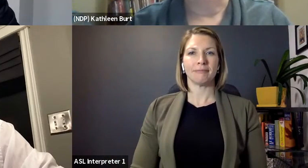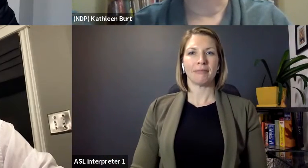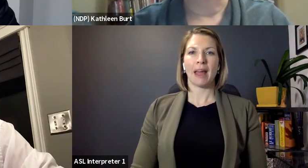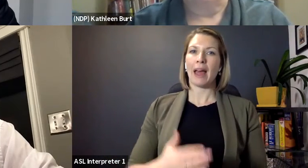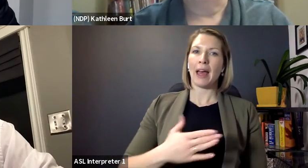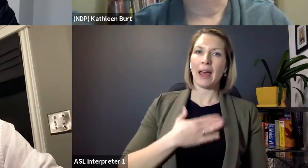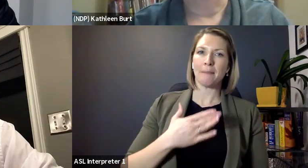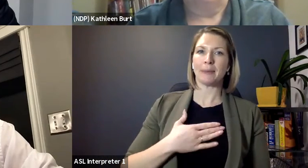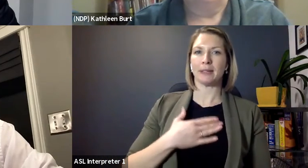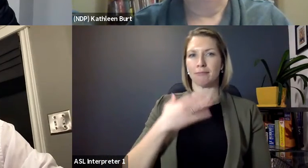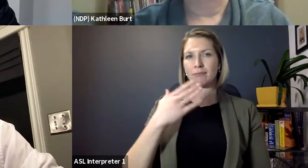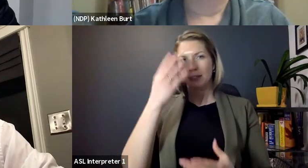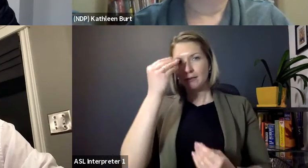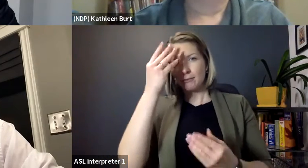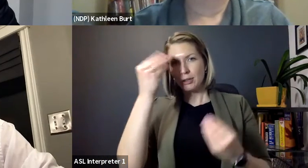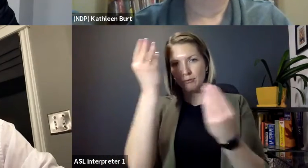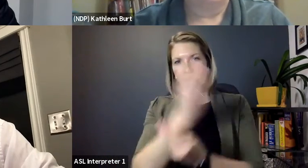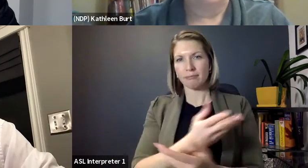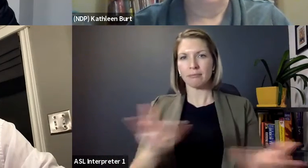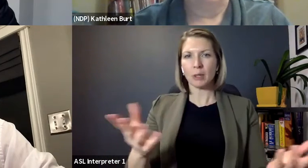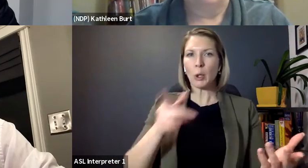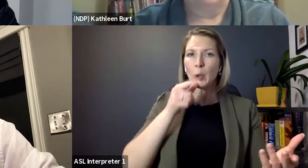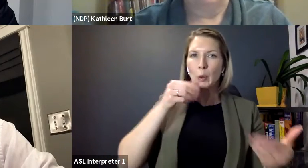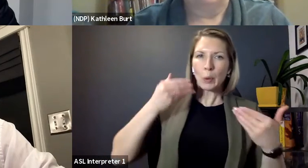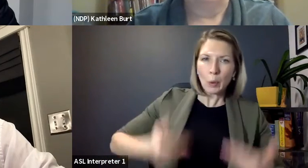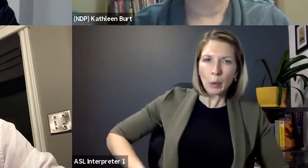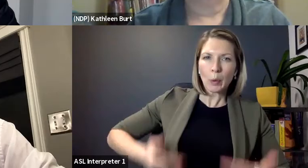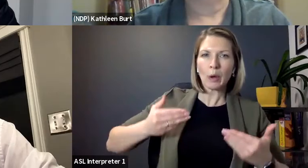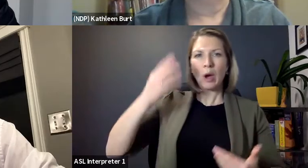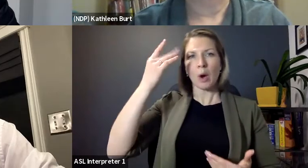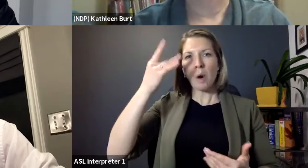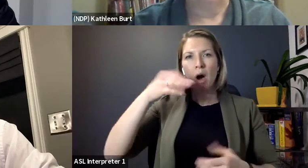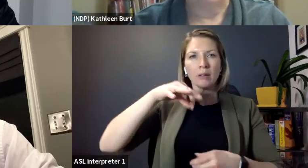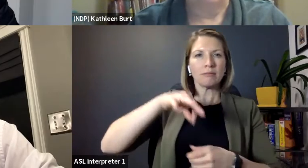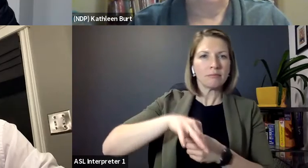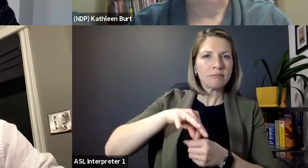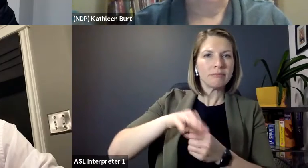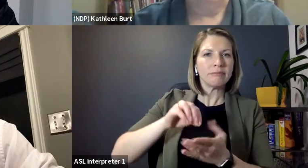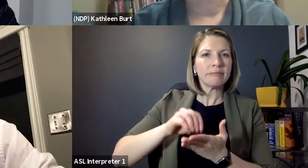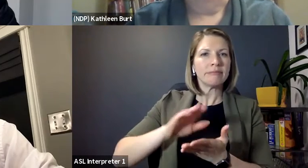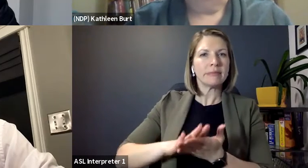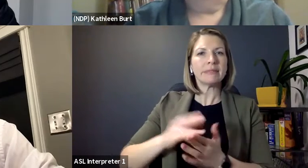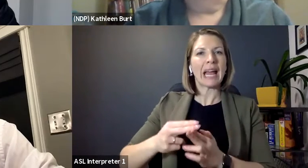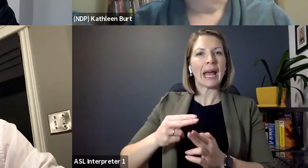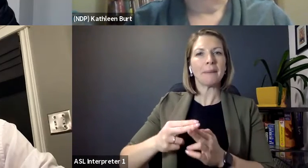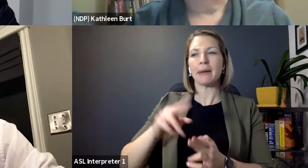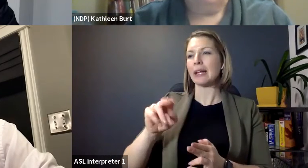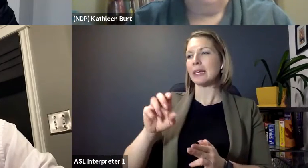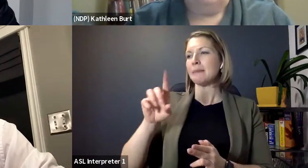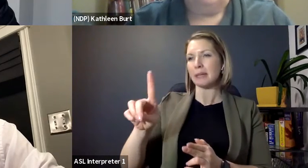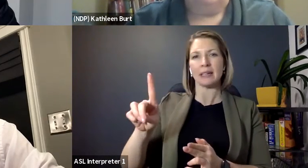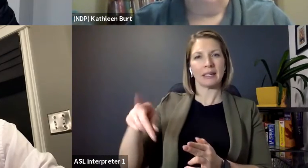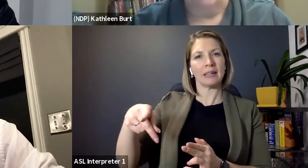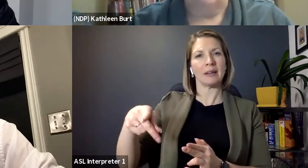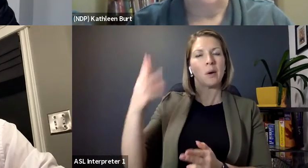supporters some information about me and why I'm running as the NDP candidate in Topsail-Paradise. Since I